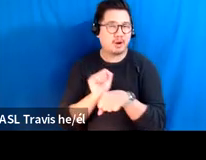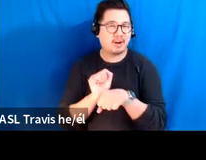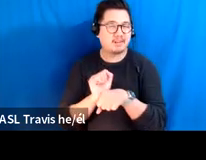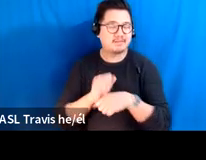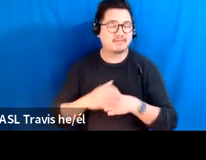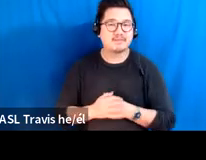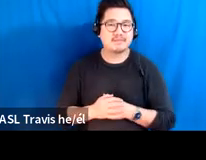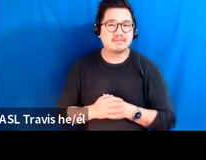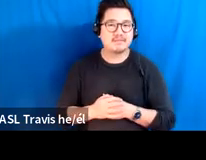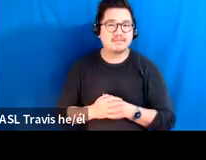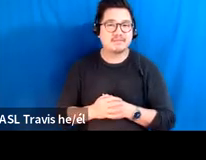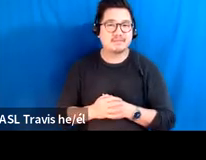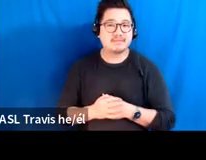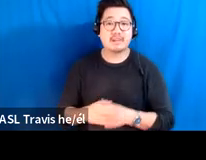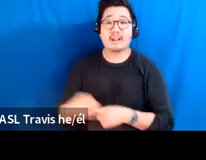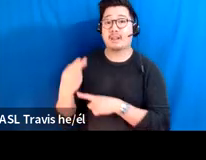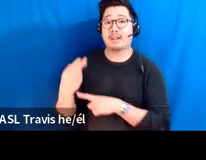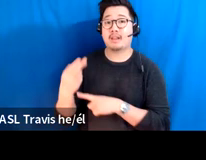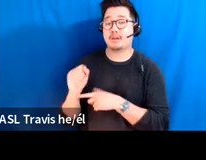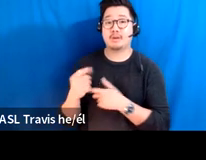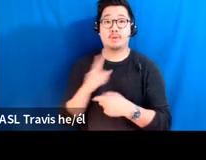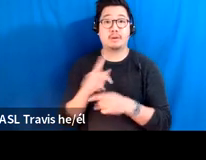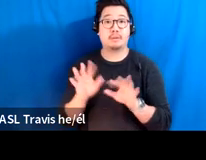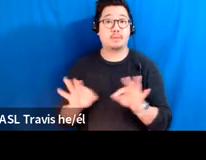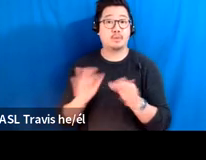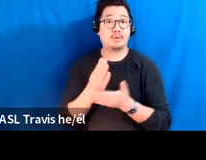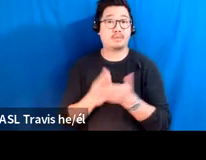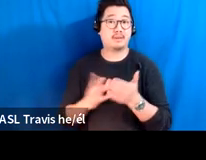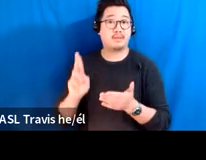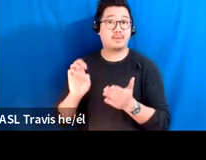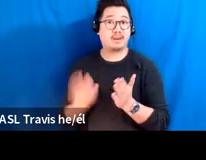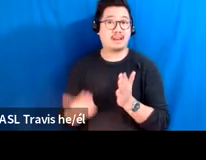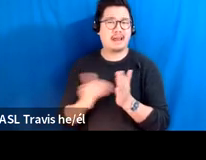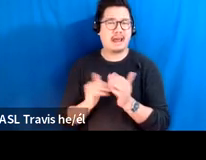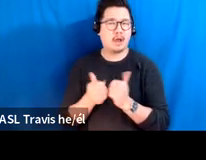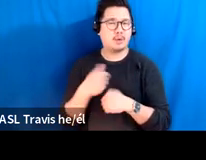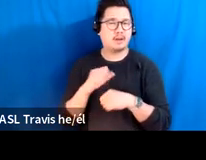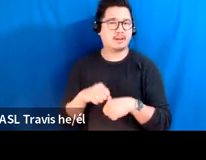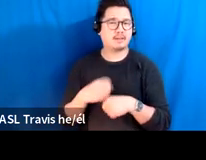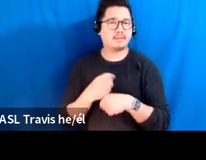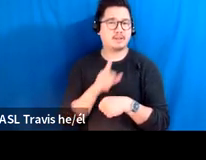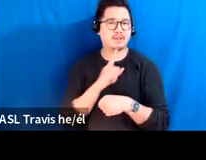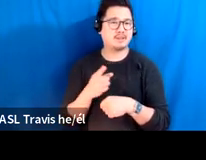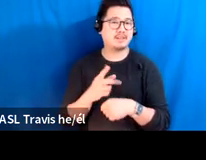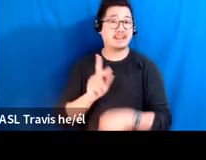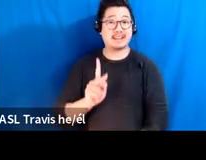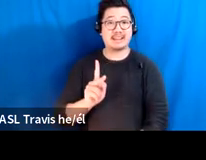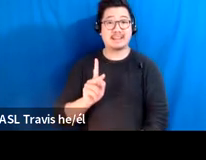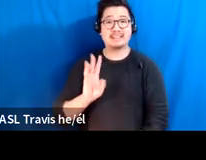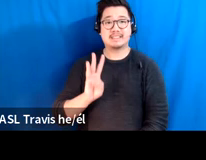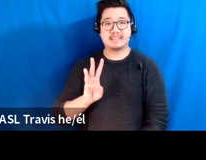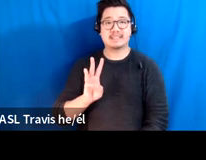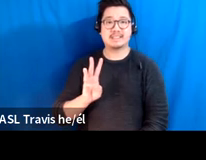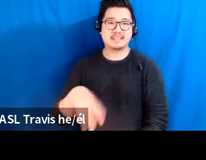important part of high school redesign is how and when we can move more schools to the k-6 7-12 grade